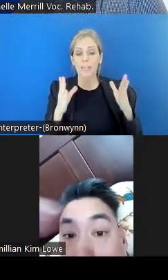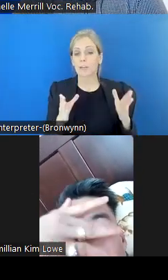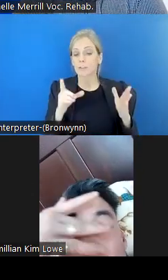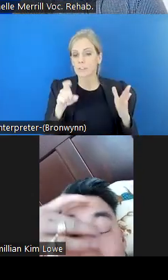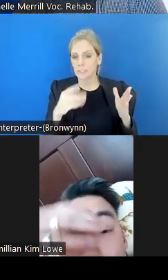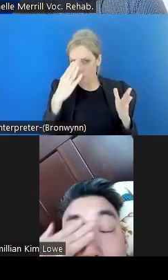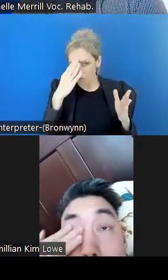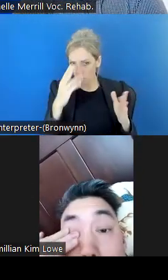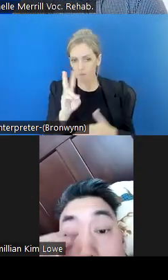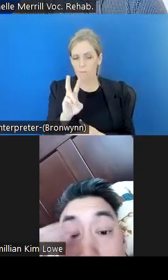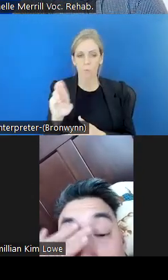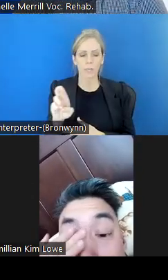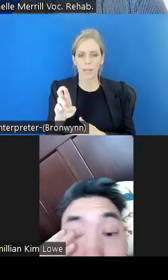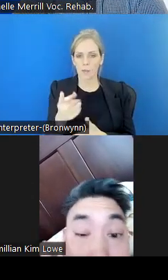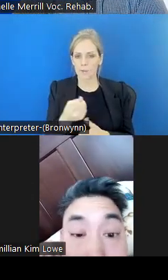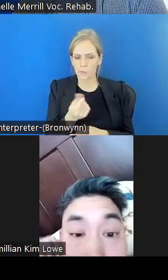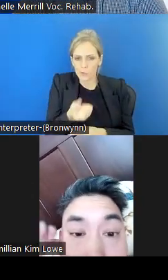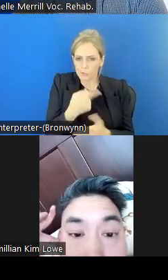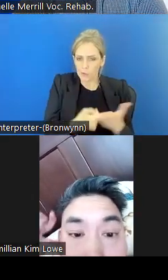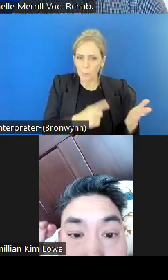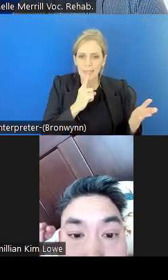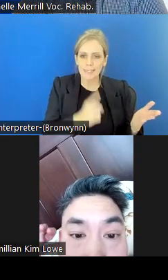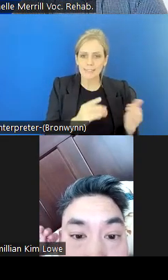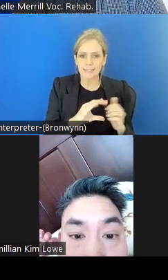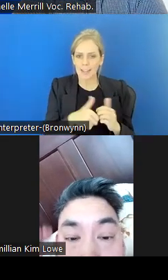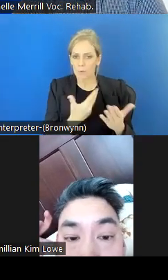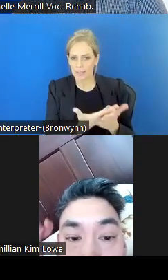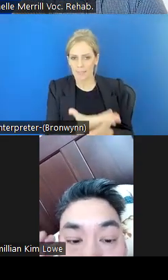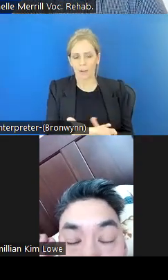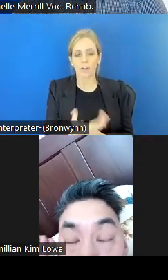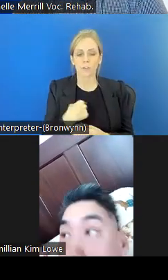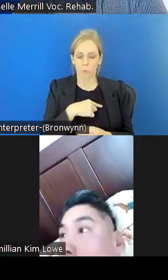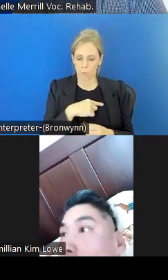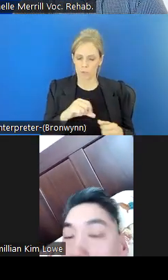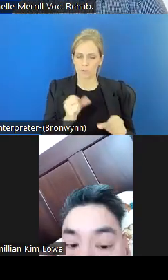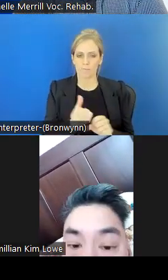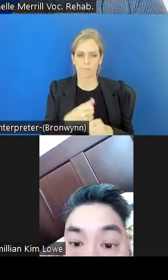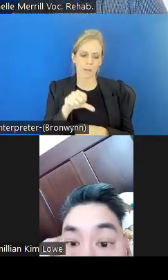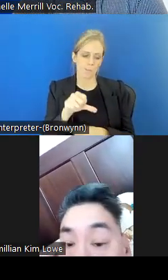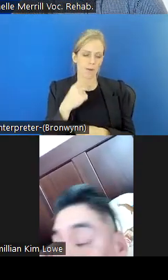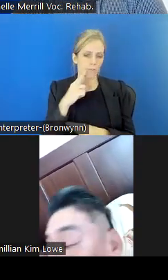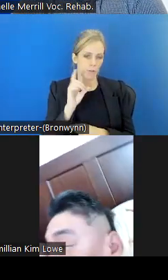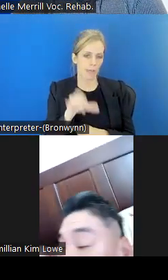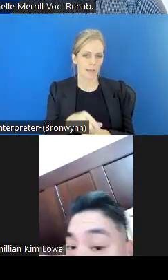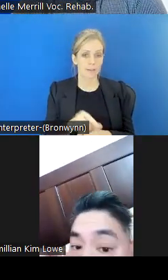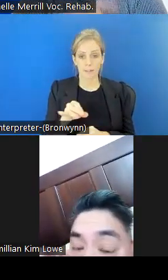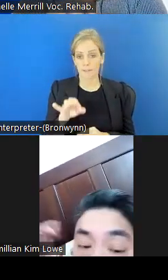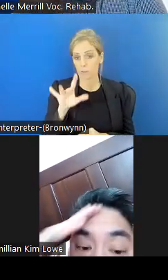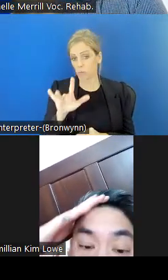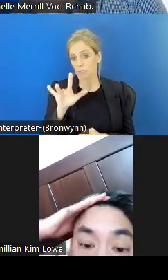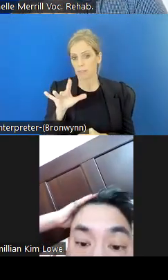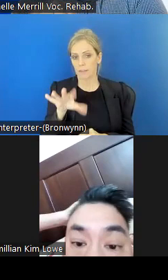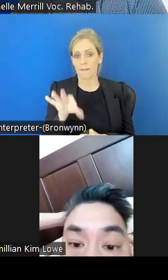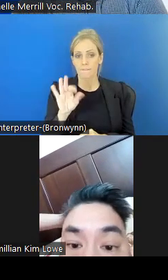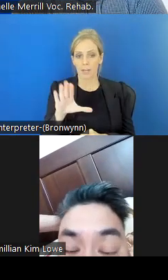created a tab just for educators. Again, if you click the Find Your Counselor button right here, it'll take you to